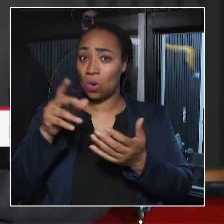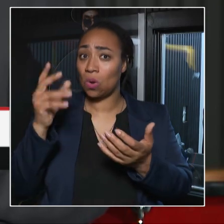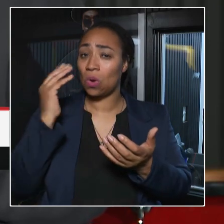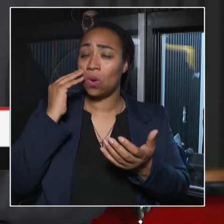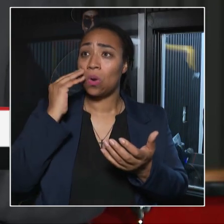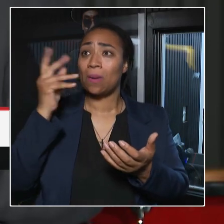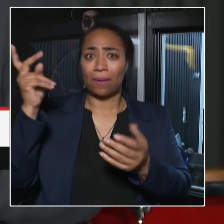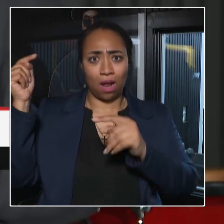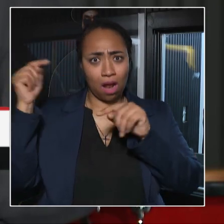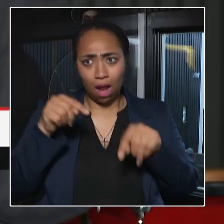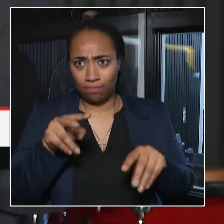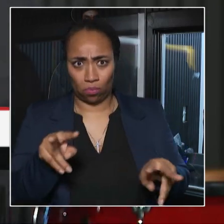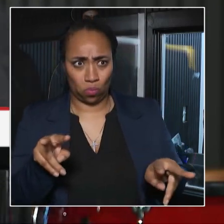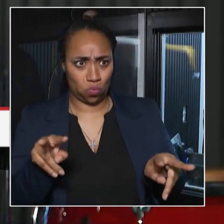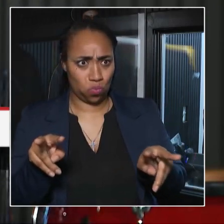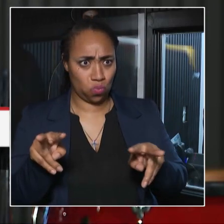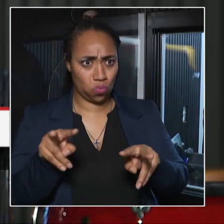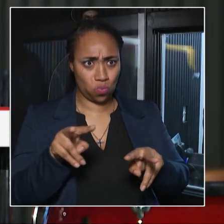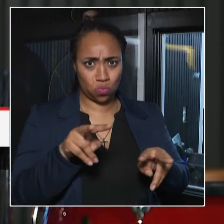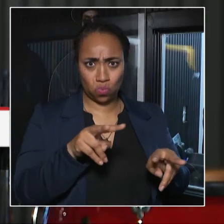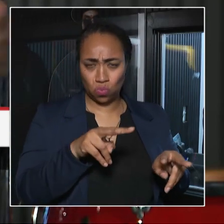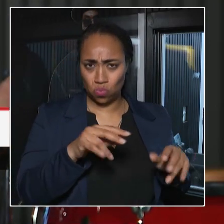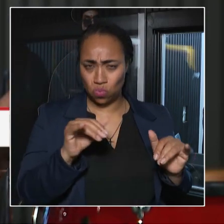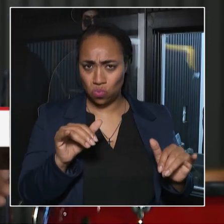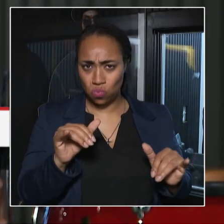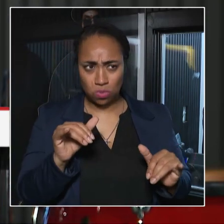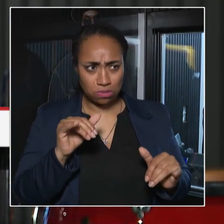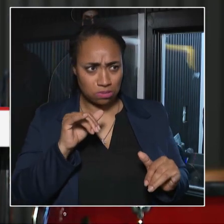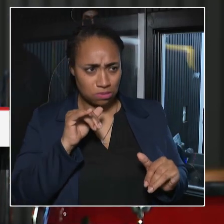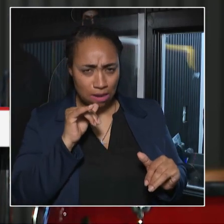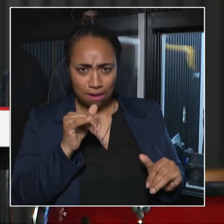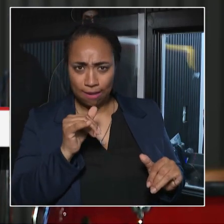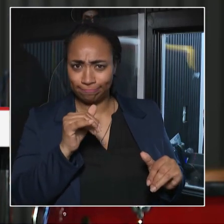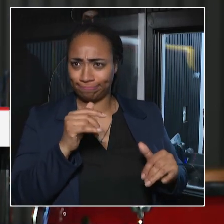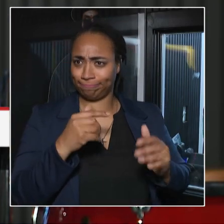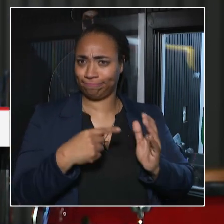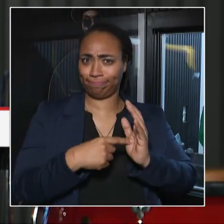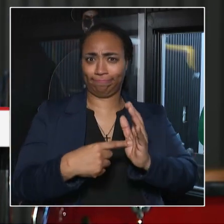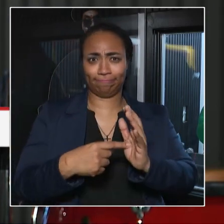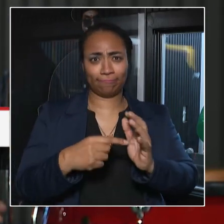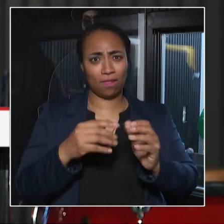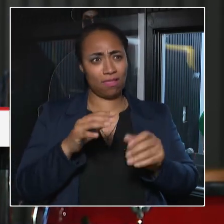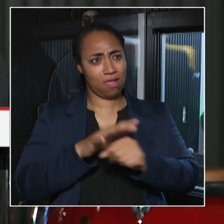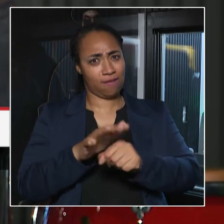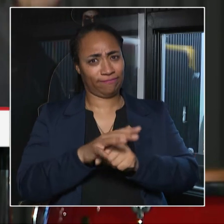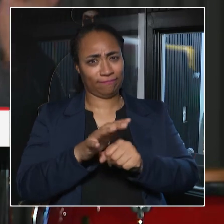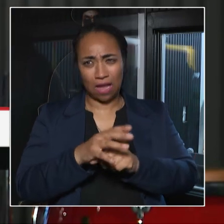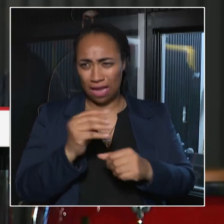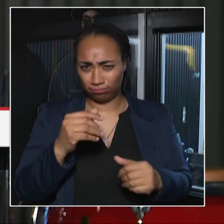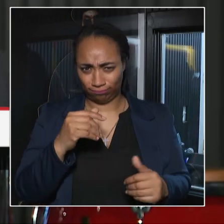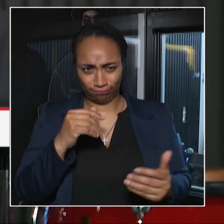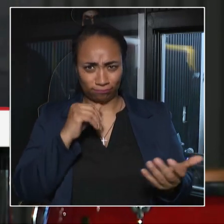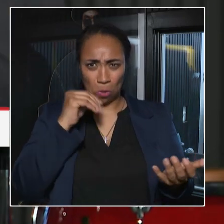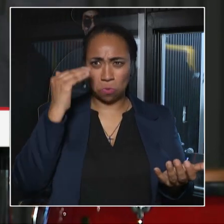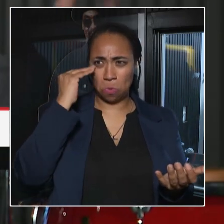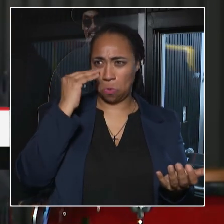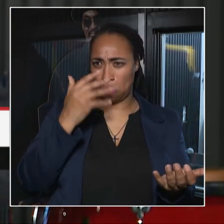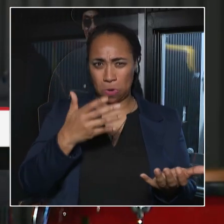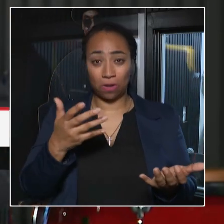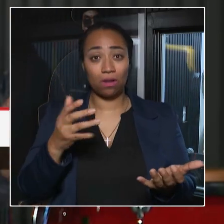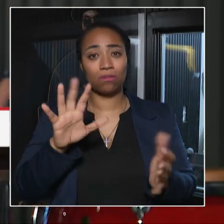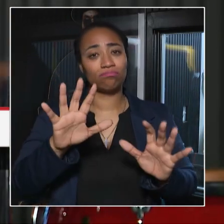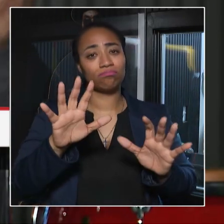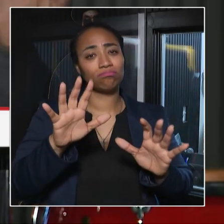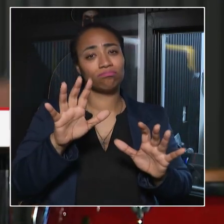in the back rooms, right? But if we're not teaching the young people how to do sound engineering, right? If we're not teaching them how to do all these things, they make a lot of